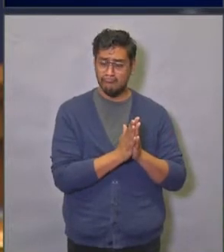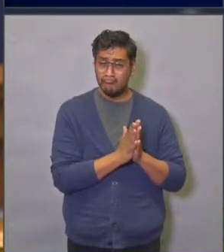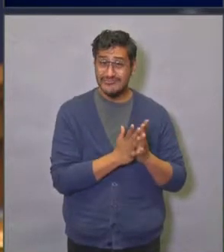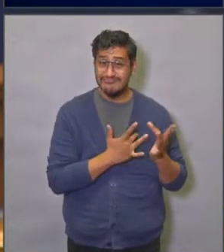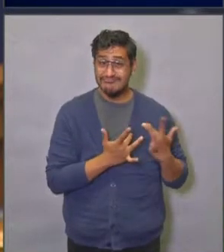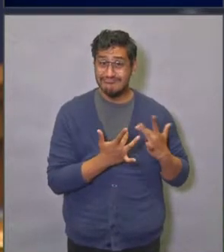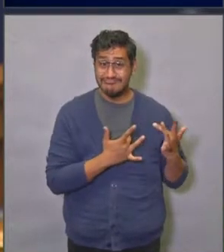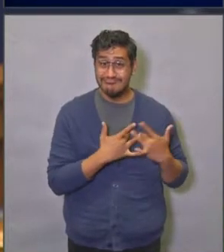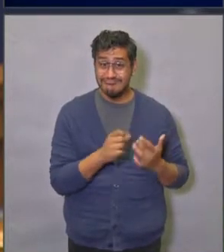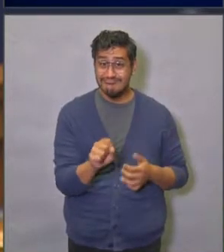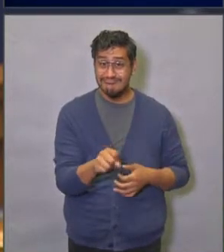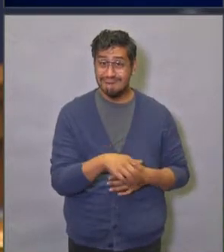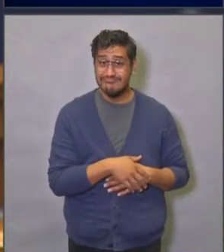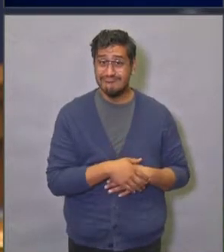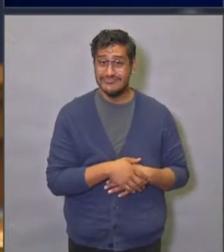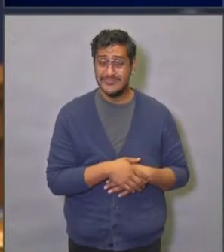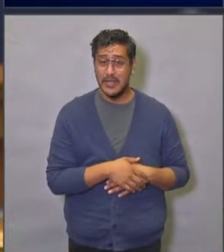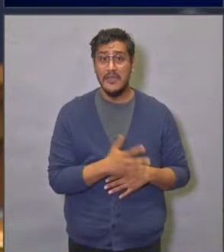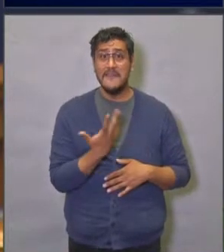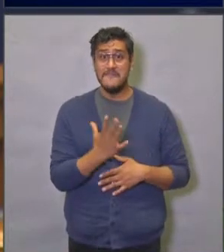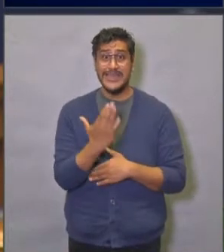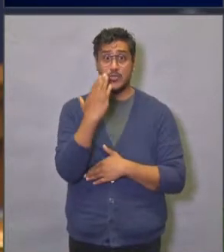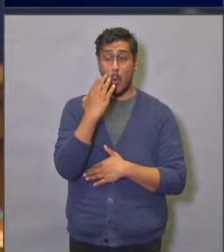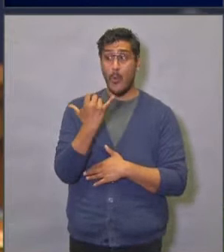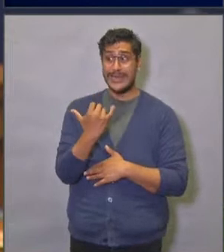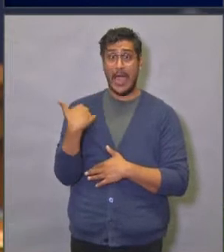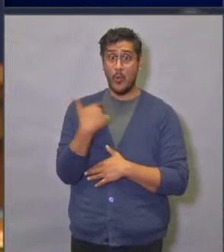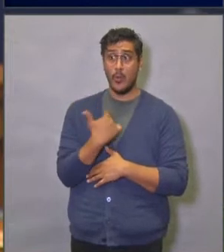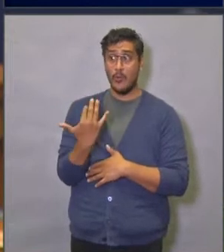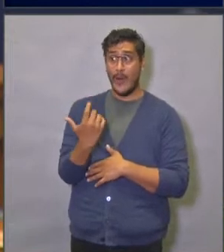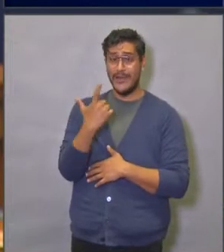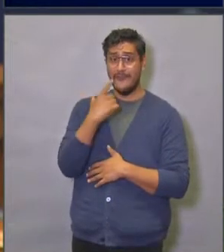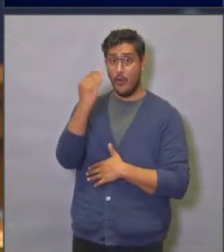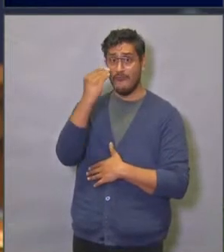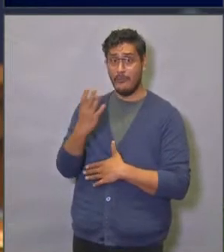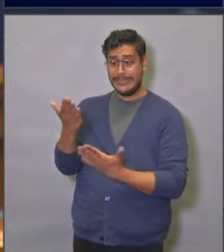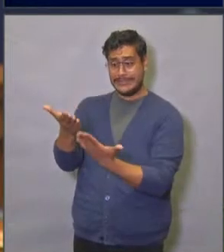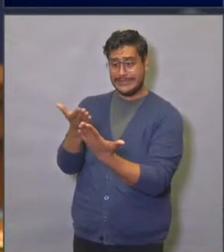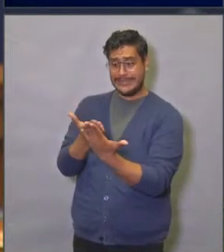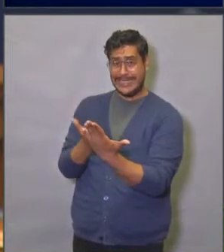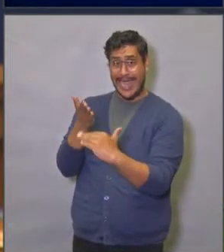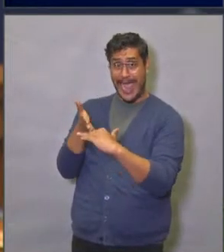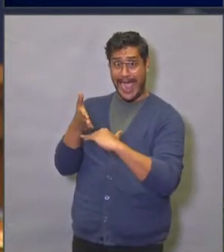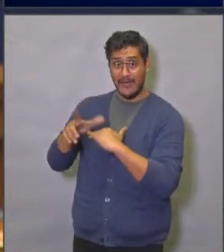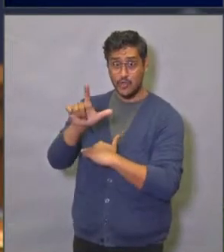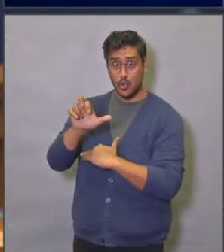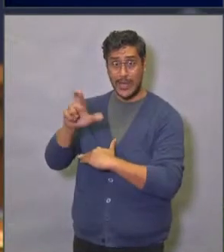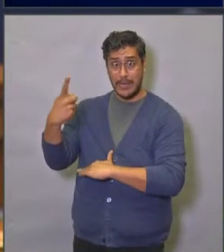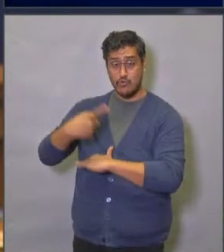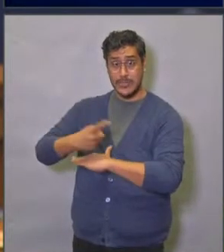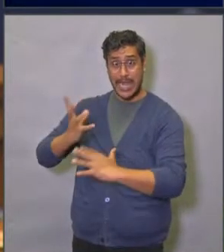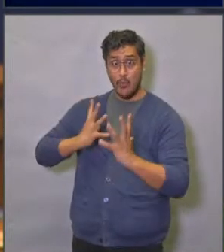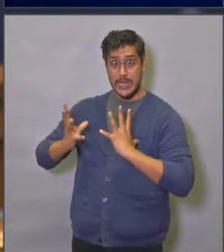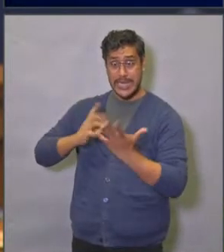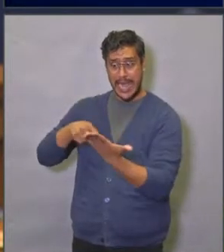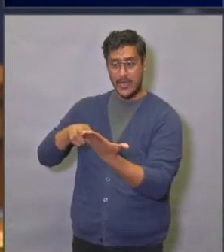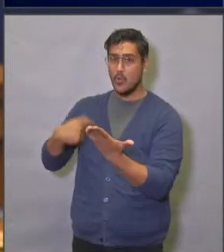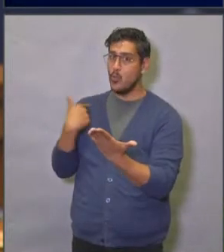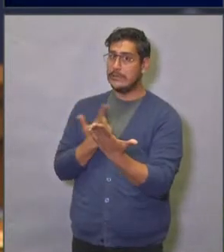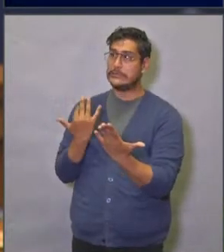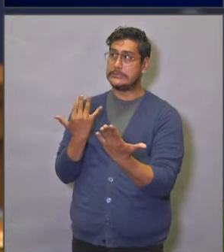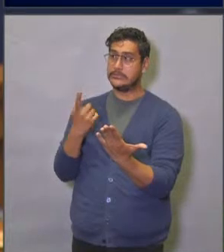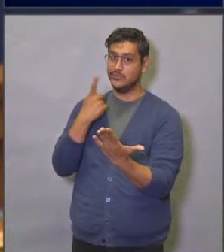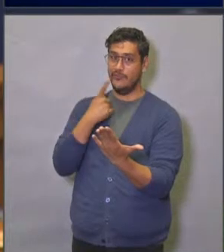concerning because we know that we're waiting to see data coming back after the Labor Day weekend. So I'm very, very cautious of